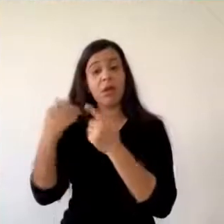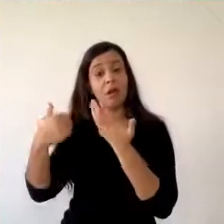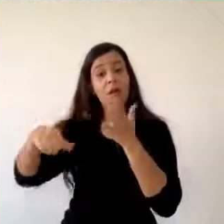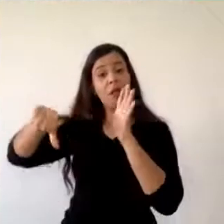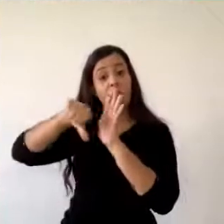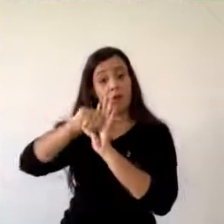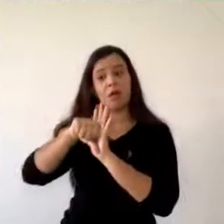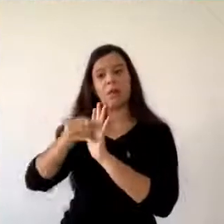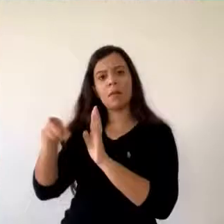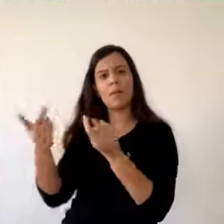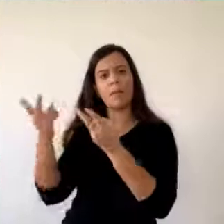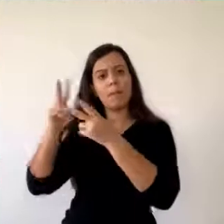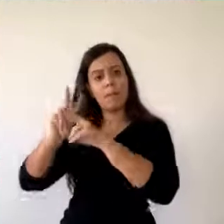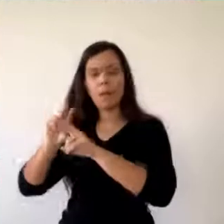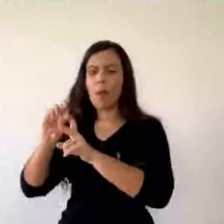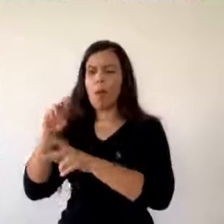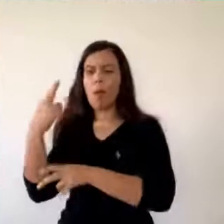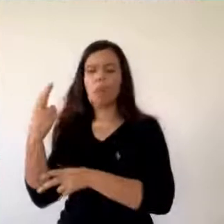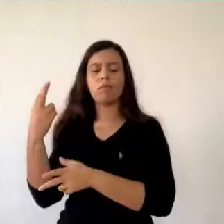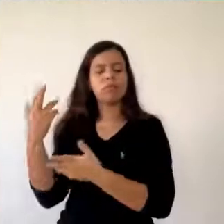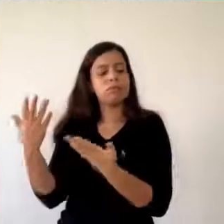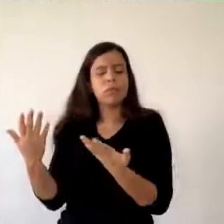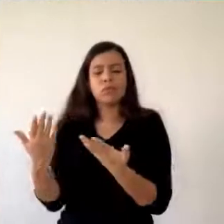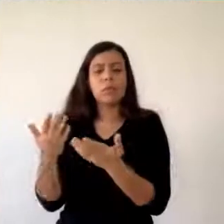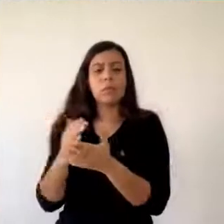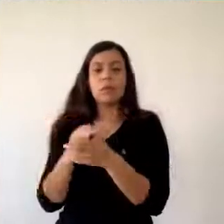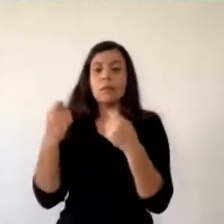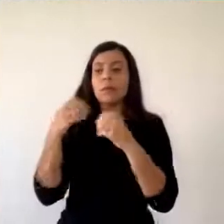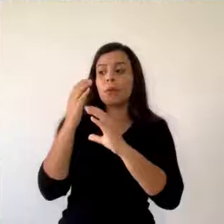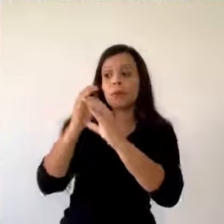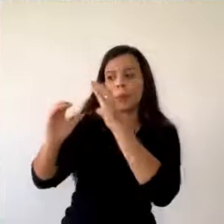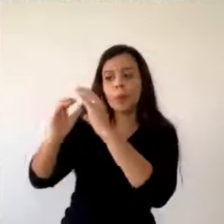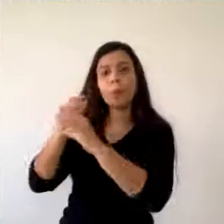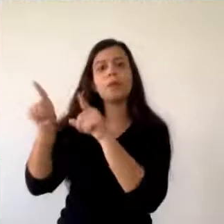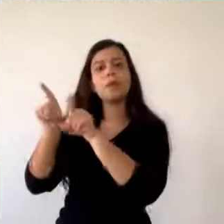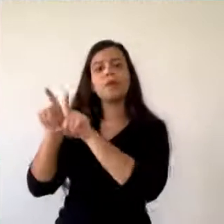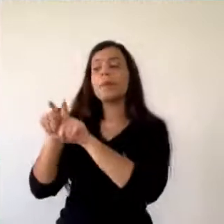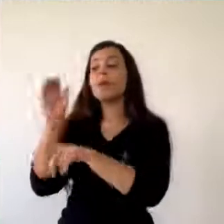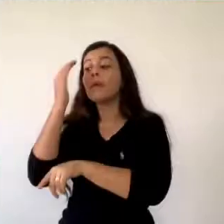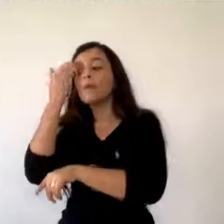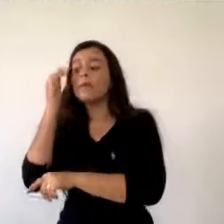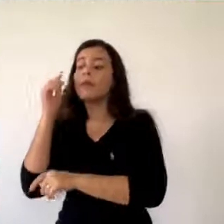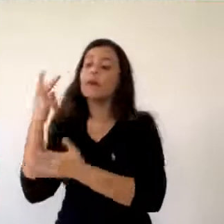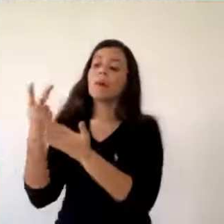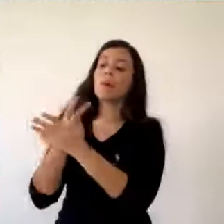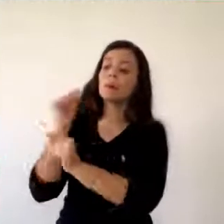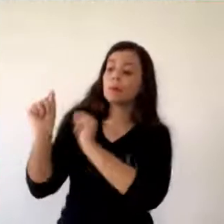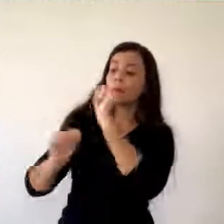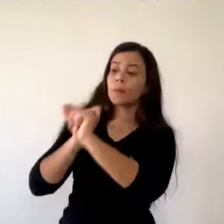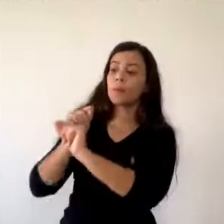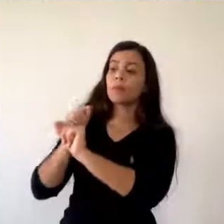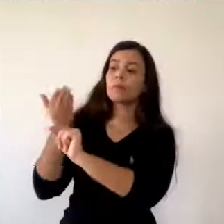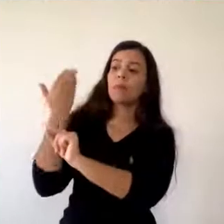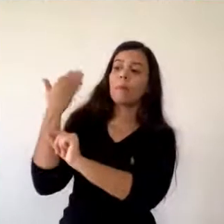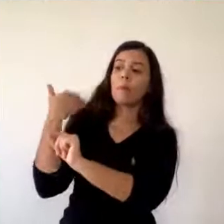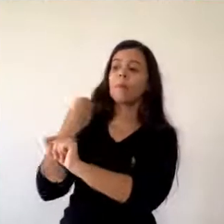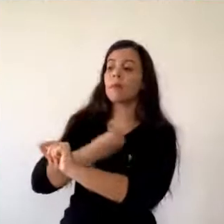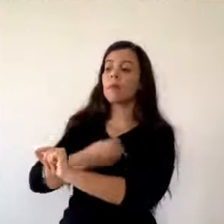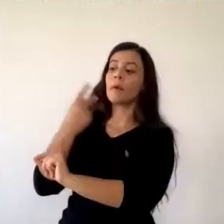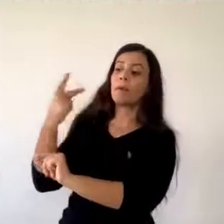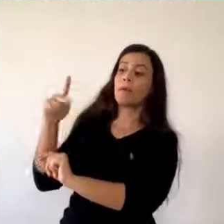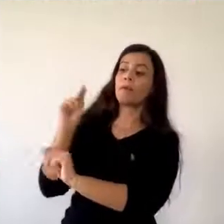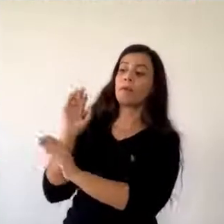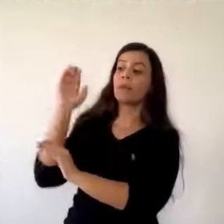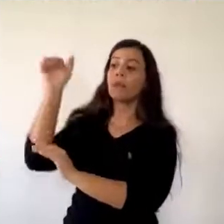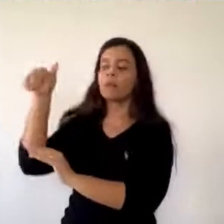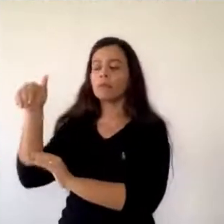being punished. We need to diversify this communication, and we need to understand what's happening. The work needs